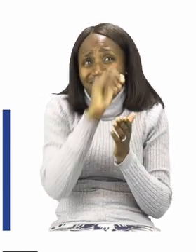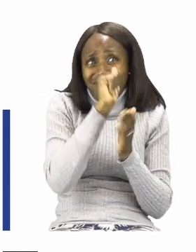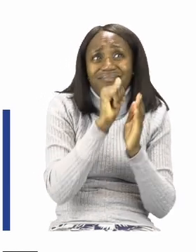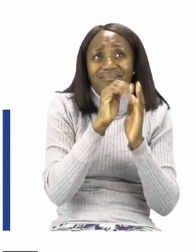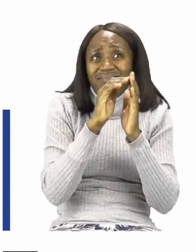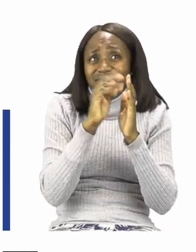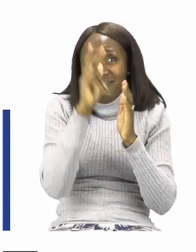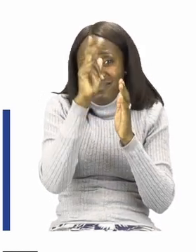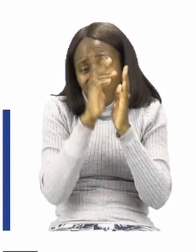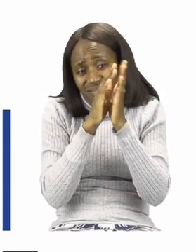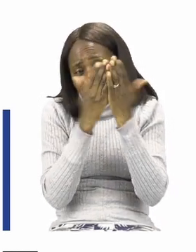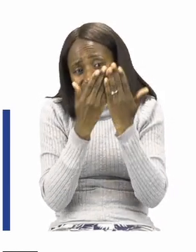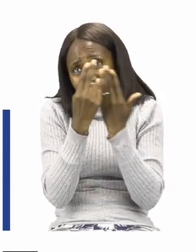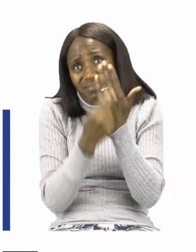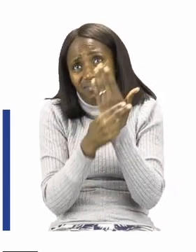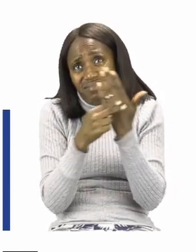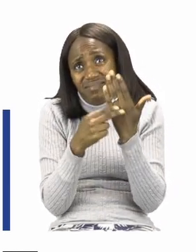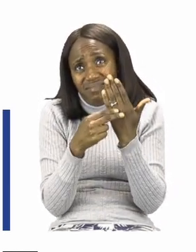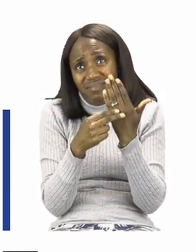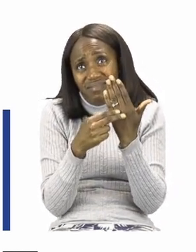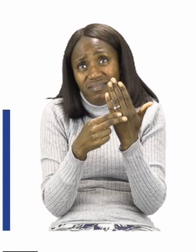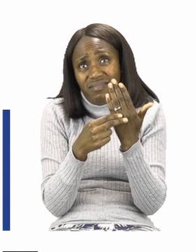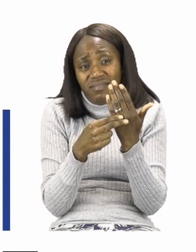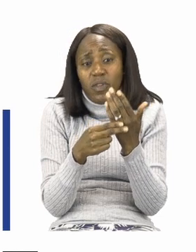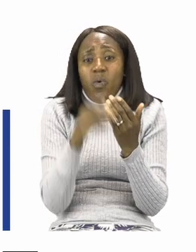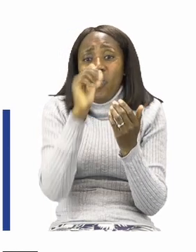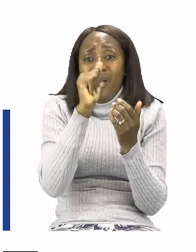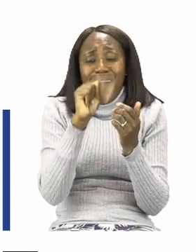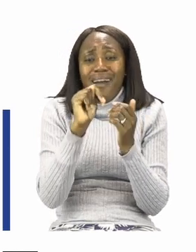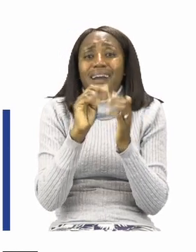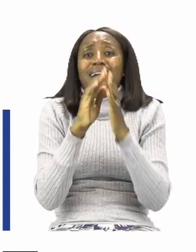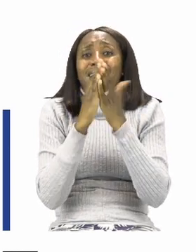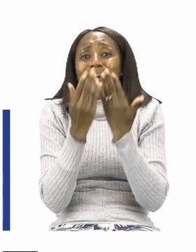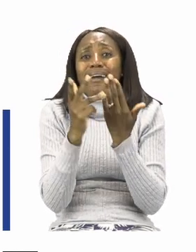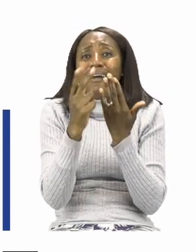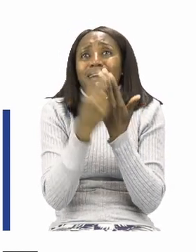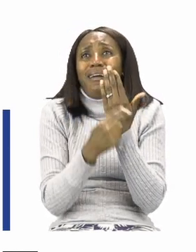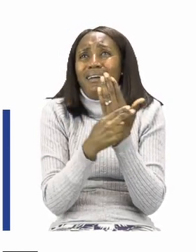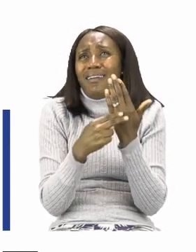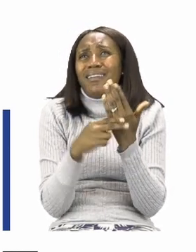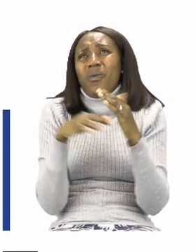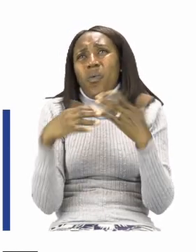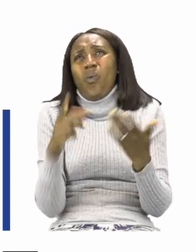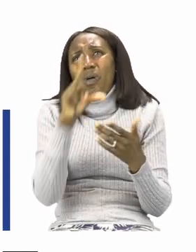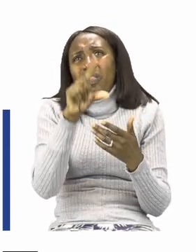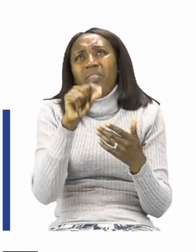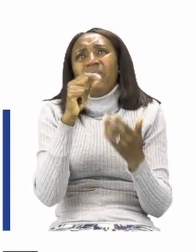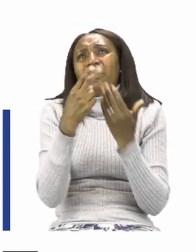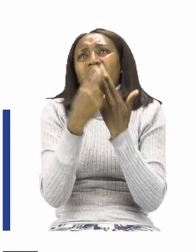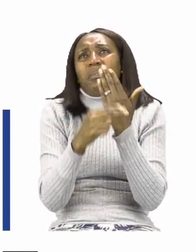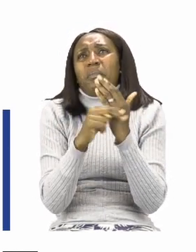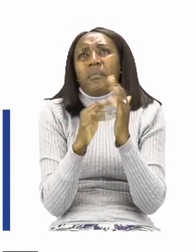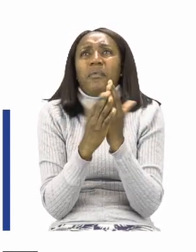Bible, an Bible, or the Bible?